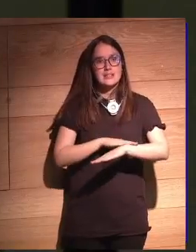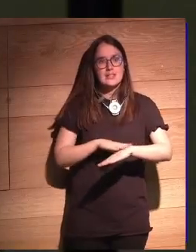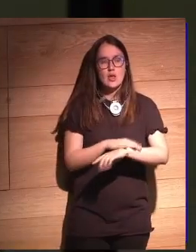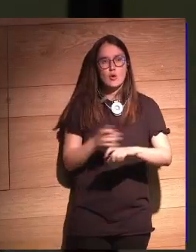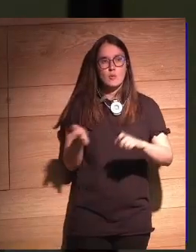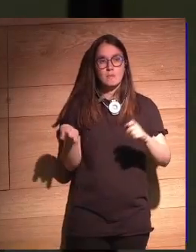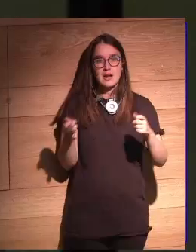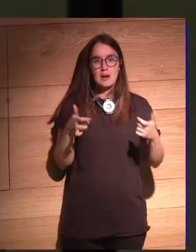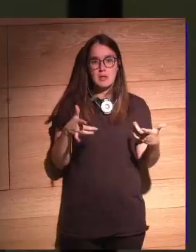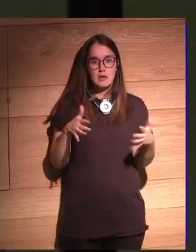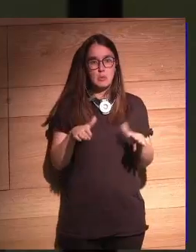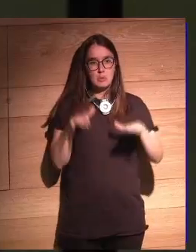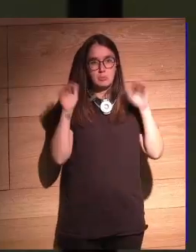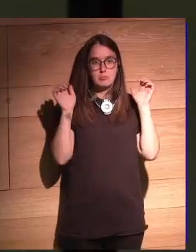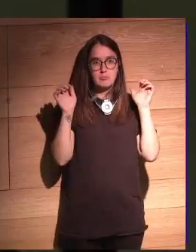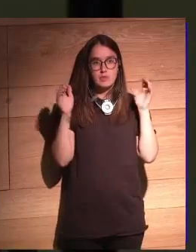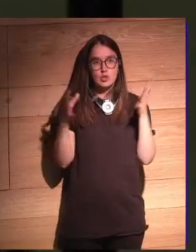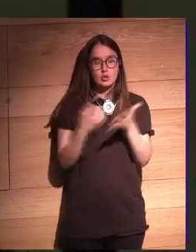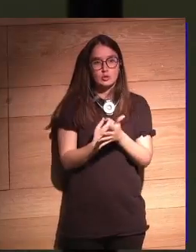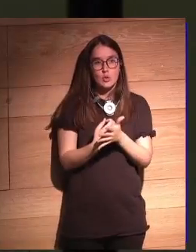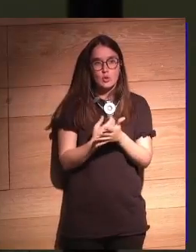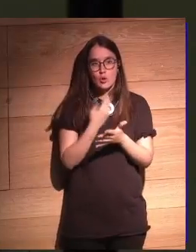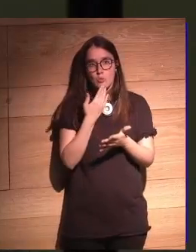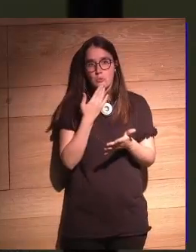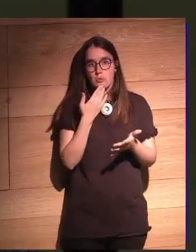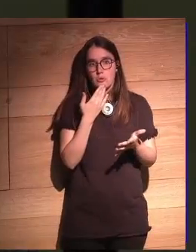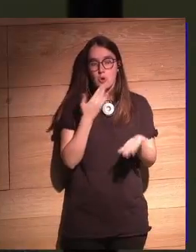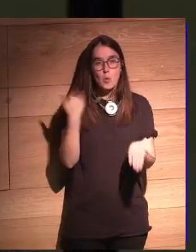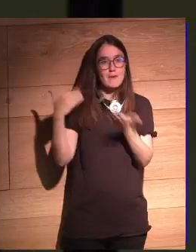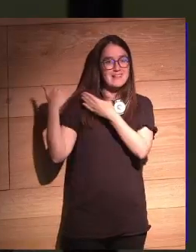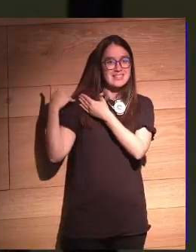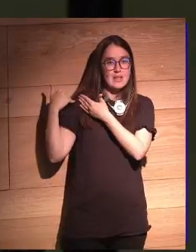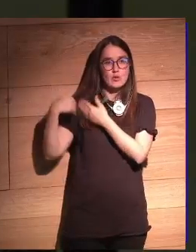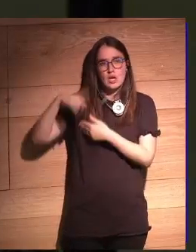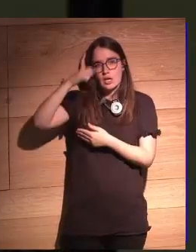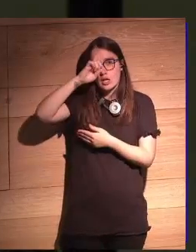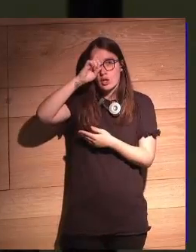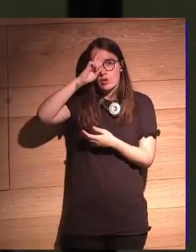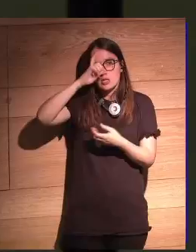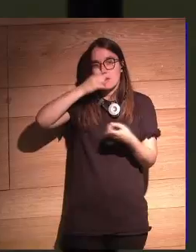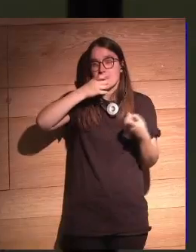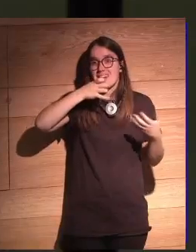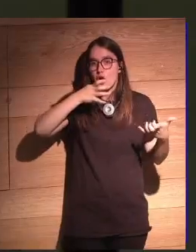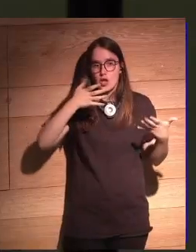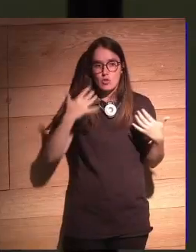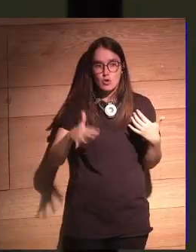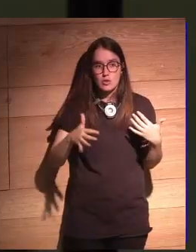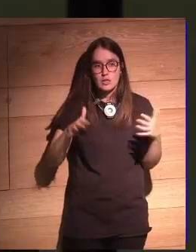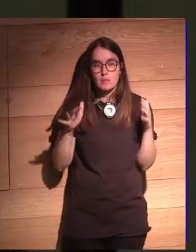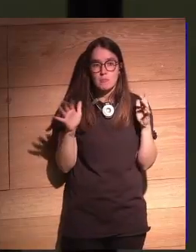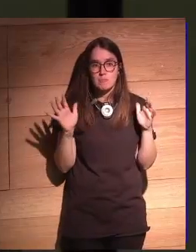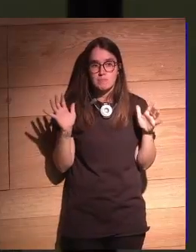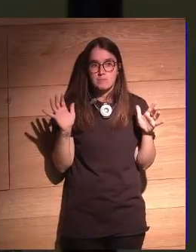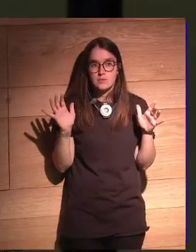the state is blurred and not participating in the public discourse. It's just like